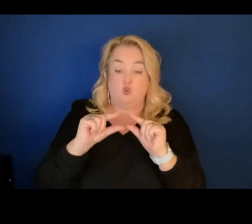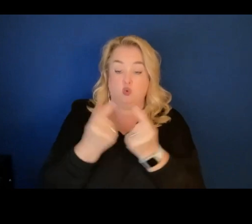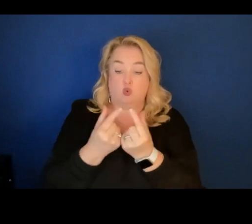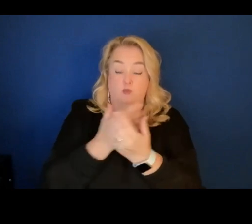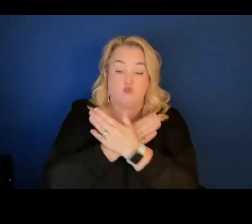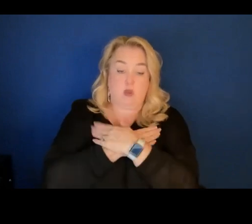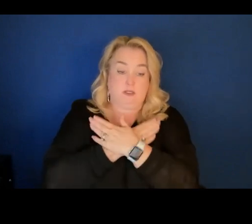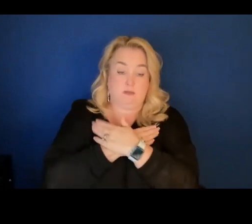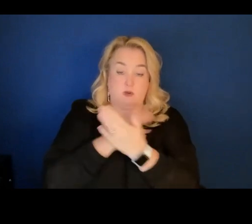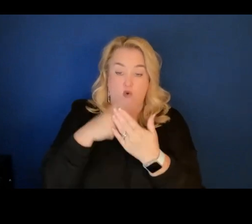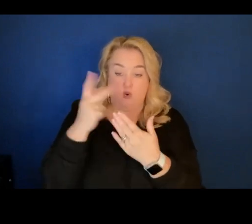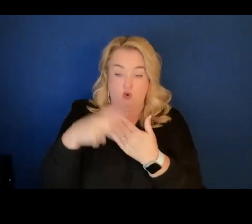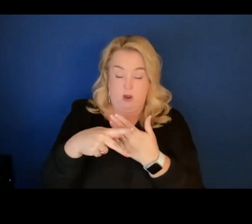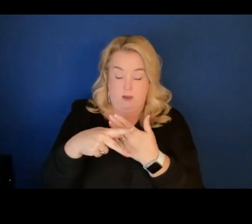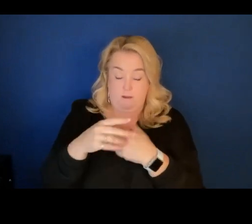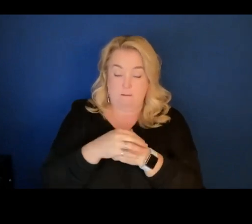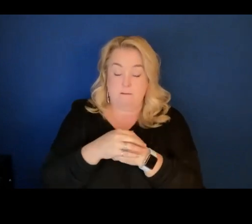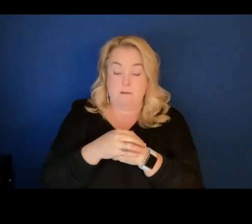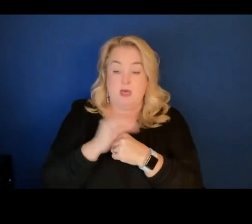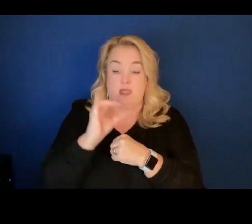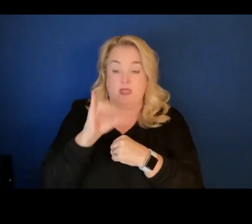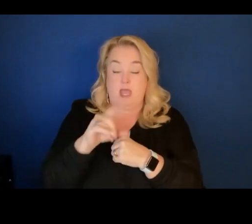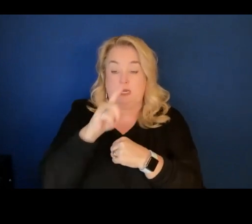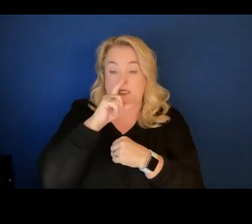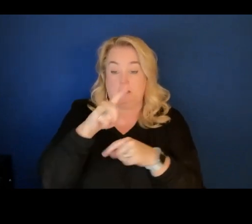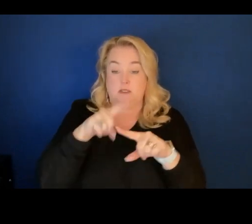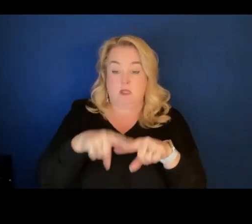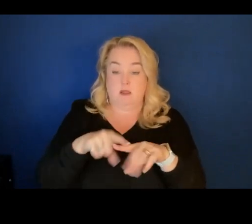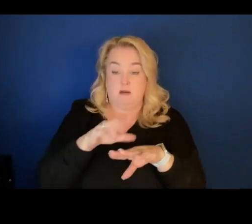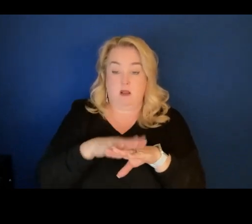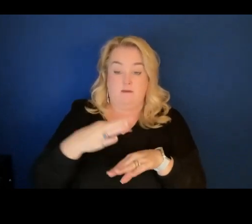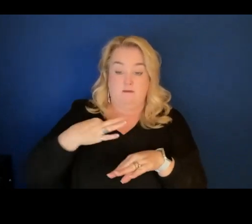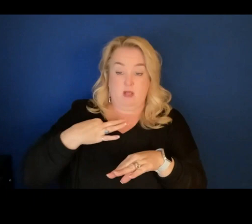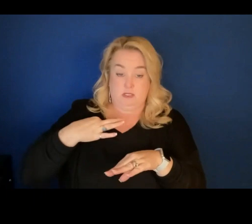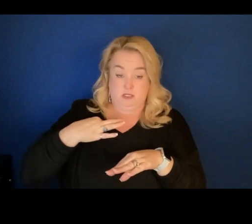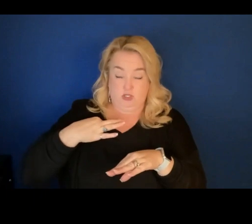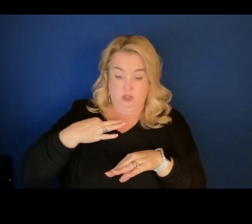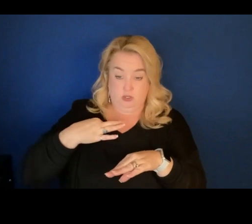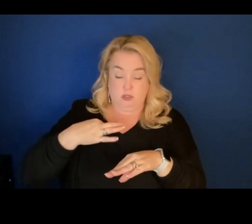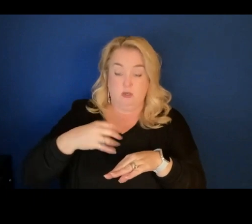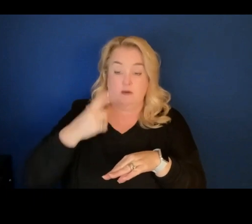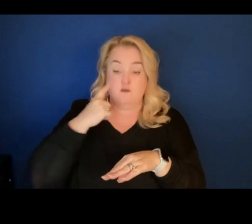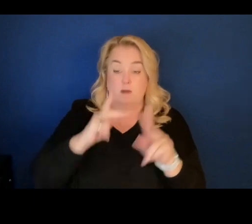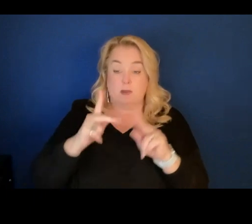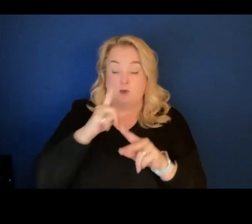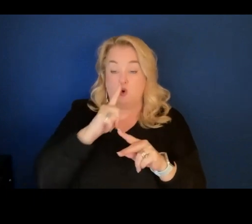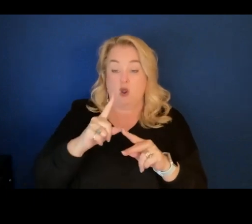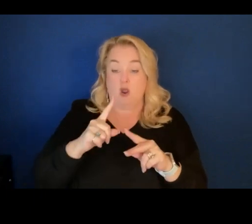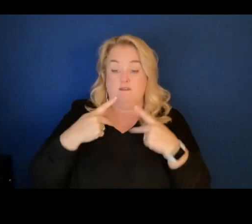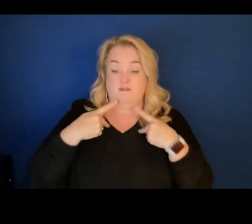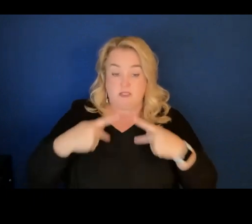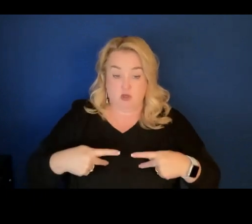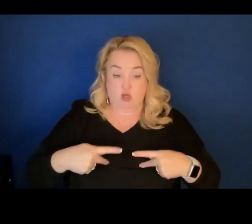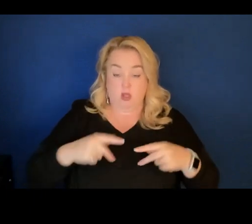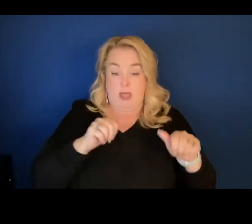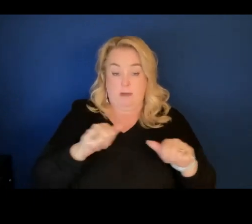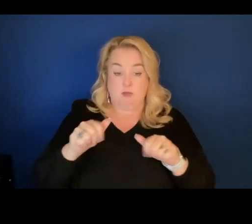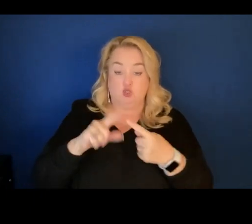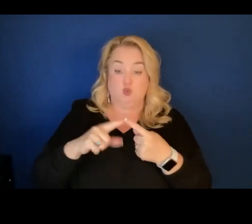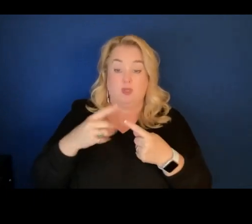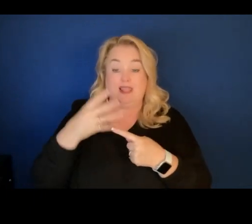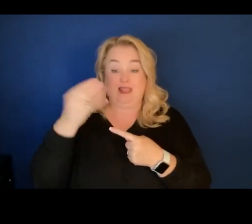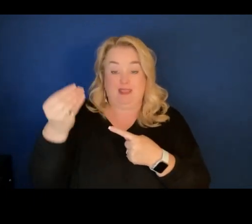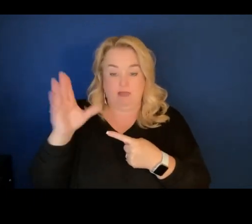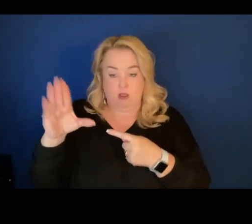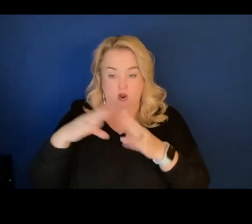It's a social model group respite that's heavily reliant on volunteers. For people who are physically able to leave their homes and